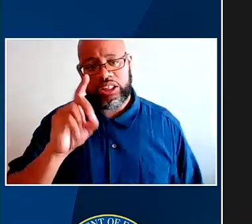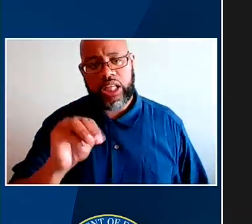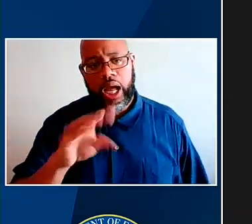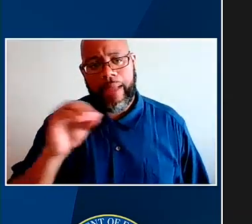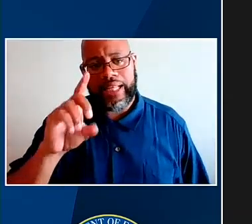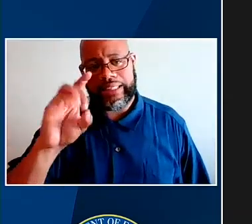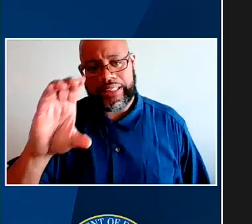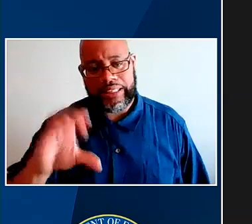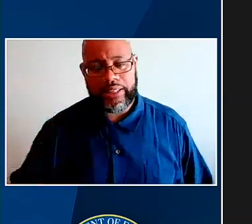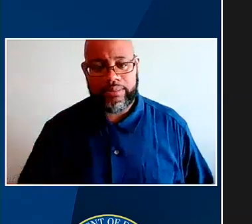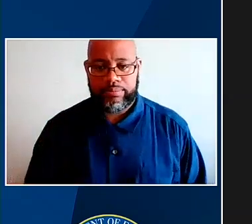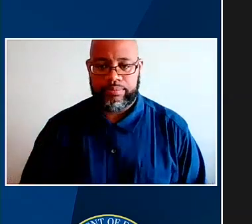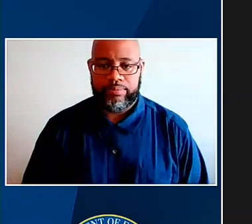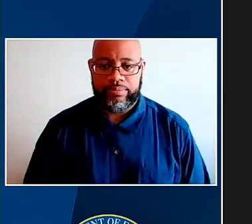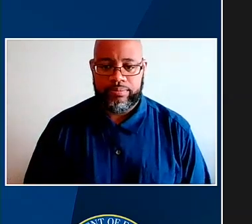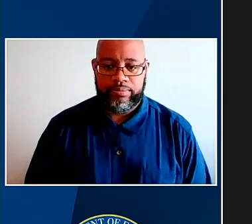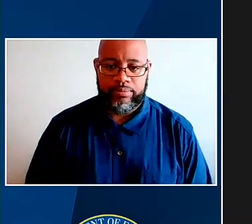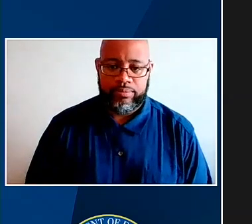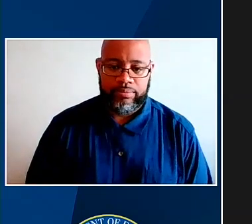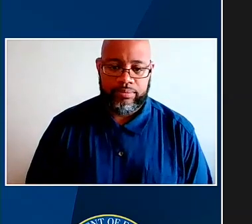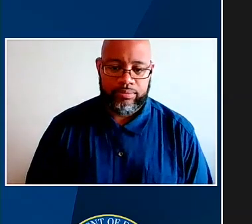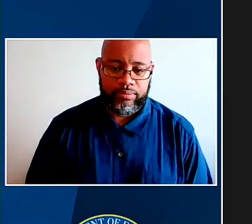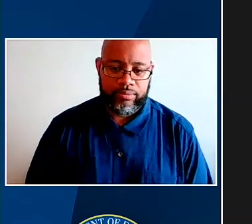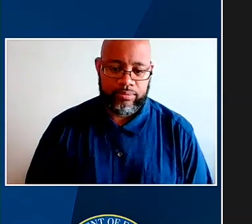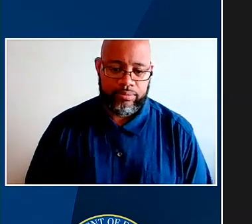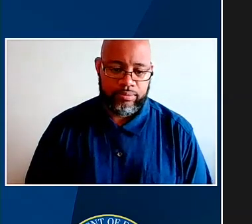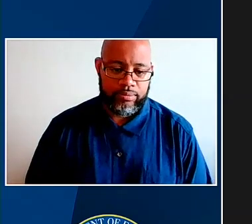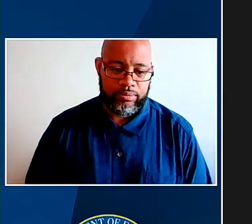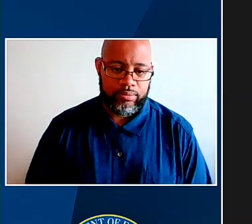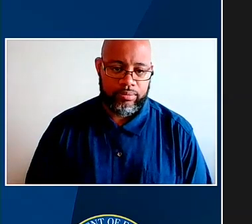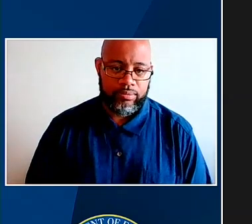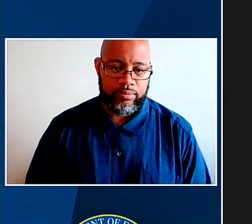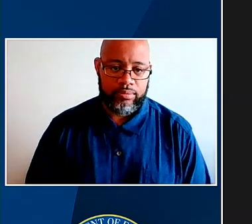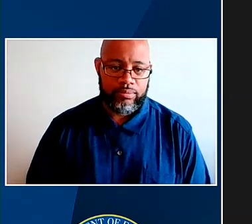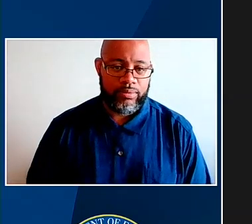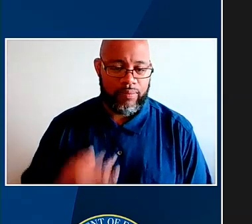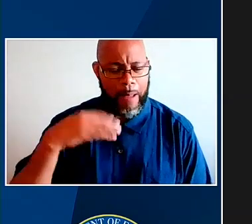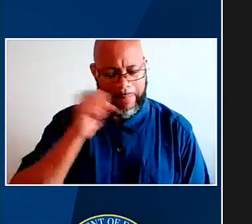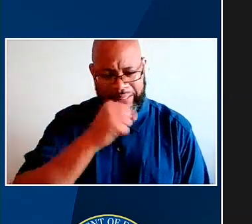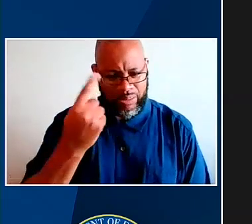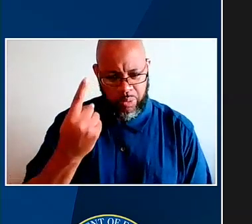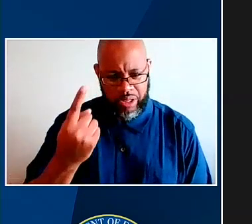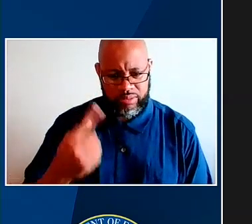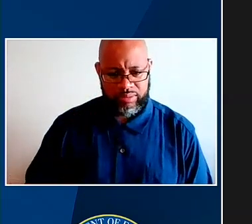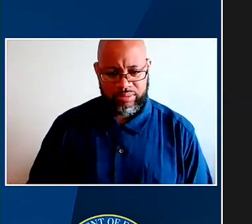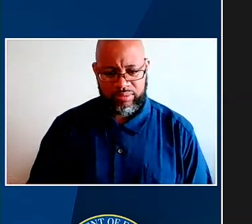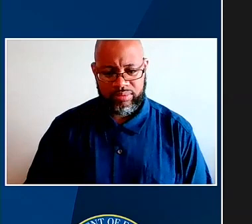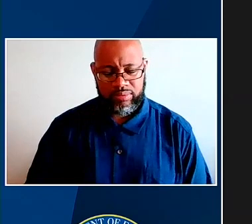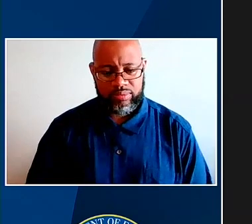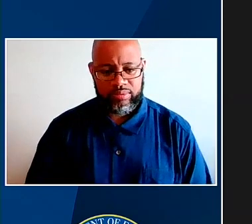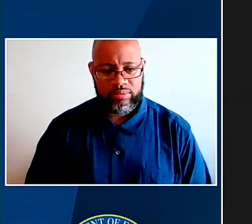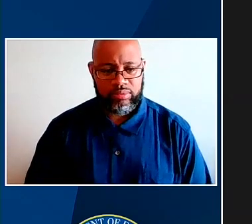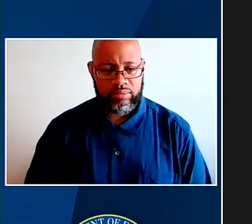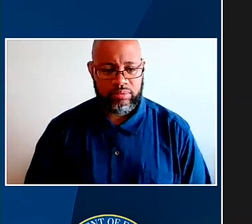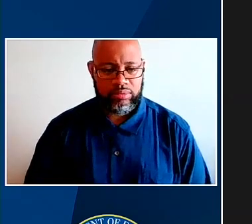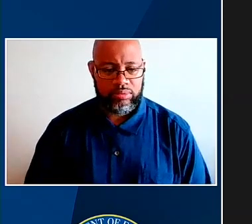Okay. But again, if I missed anyone, is characterized, anyone let me